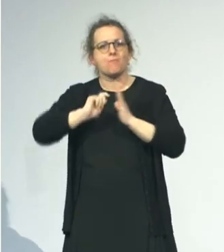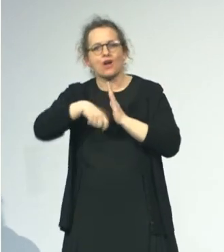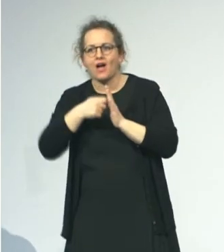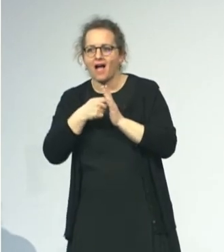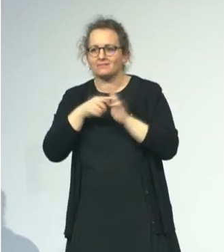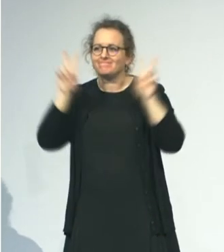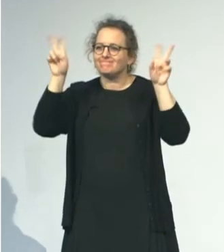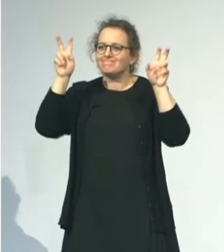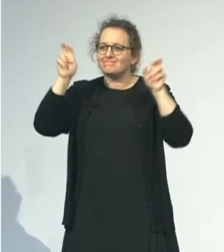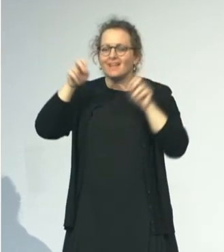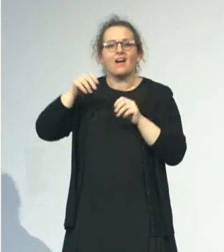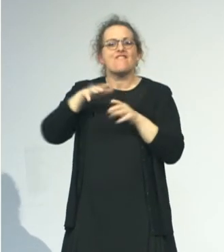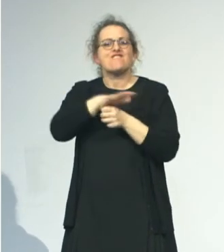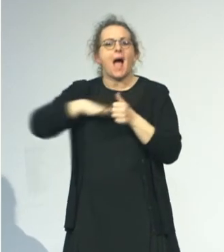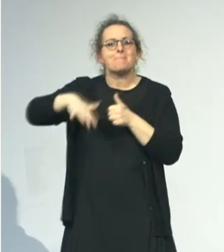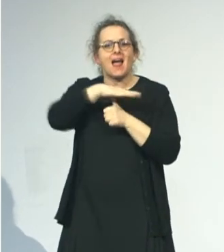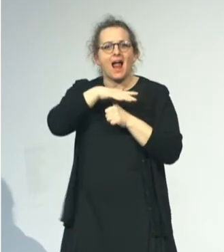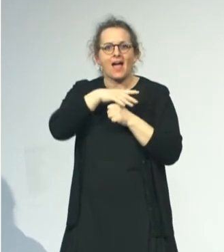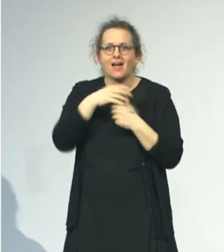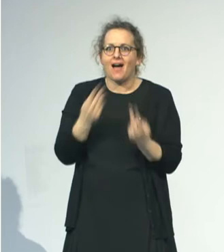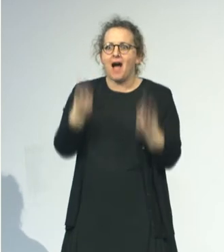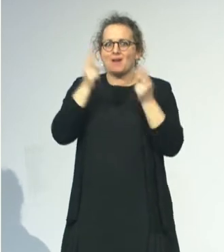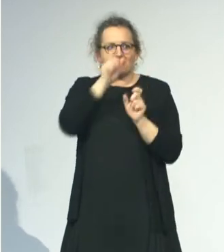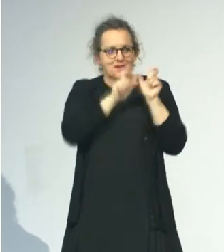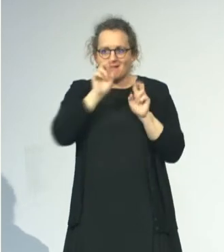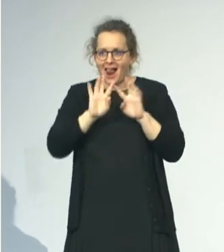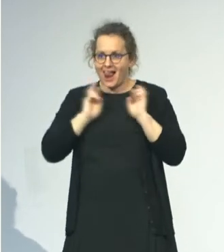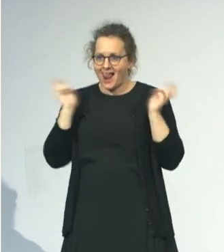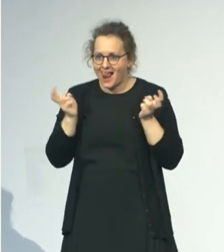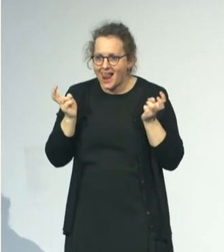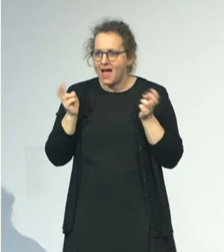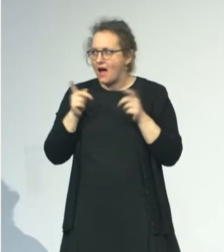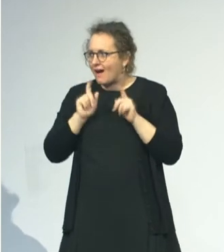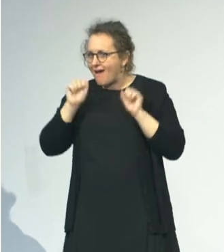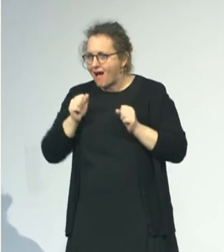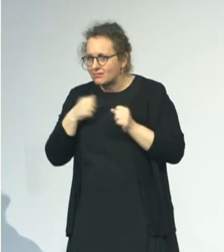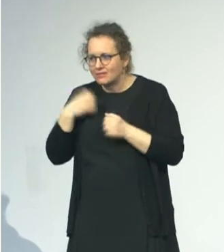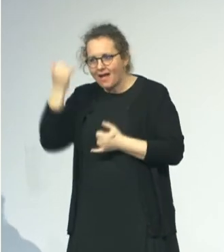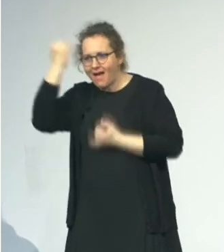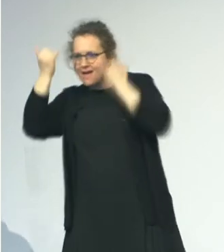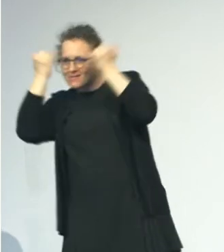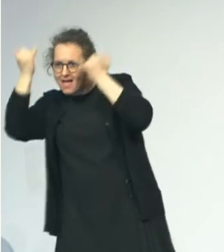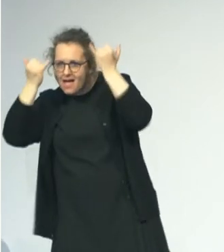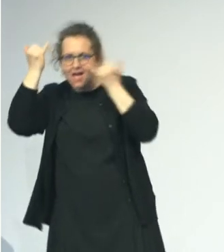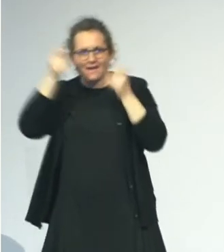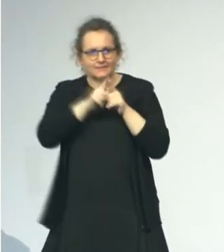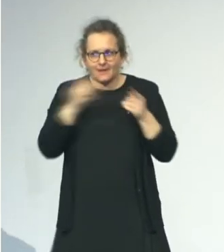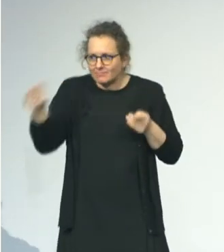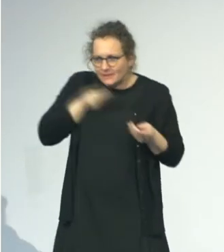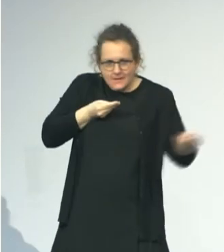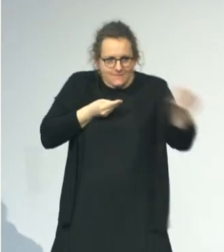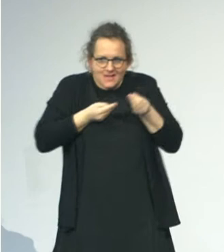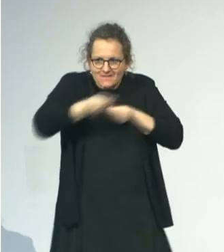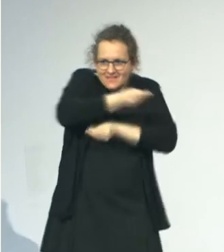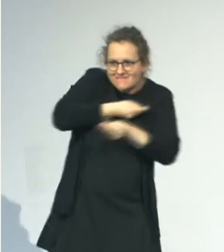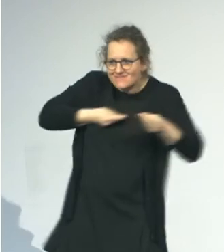and some very interesting information. I would put a marker out, though, to my fellow organisers that I don't think we